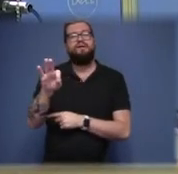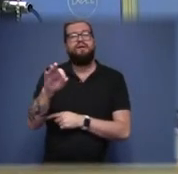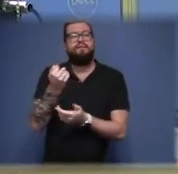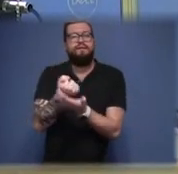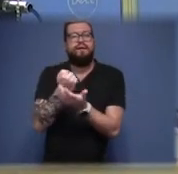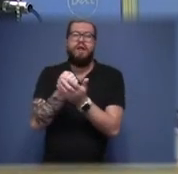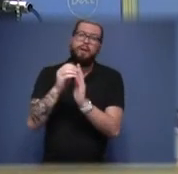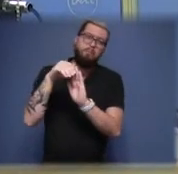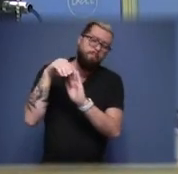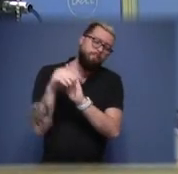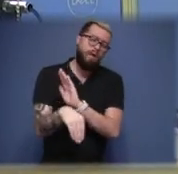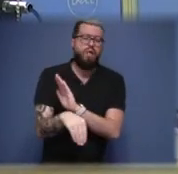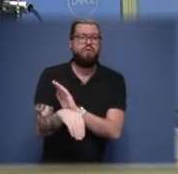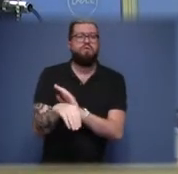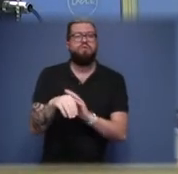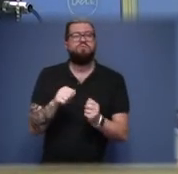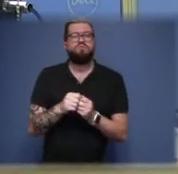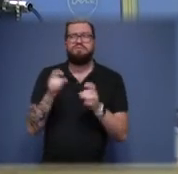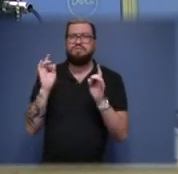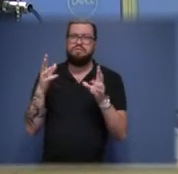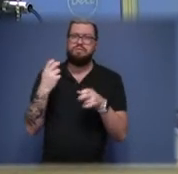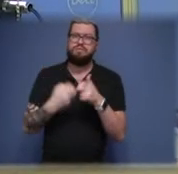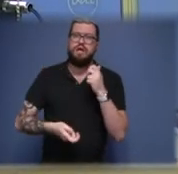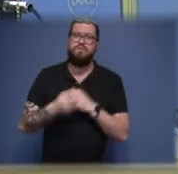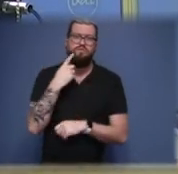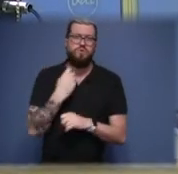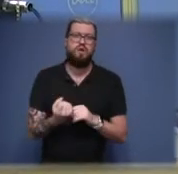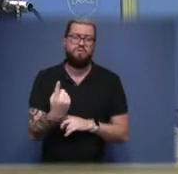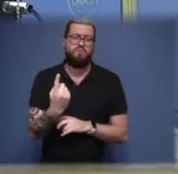which was a hard time for everyone.